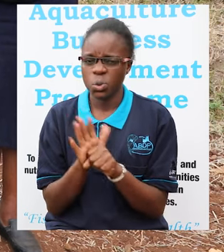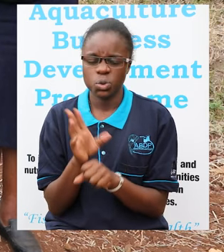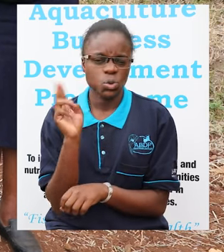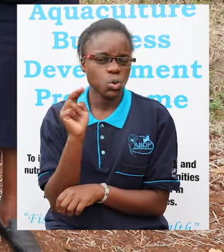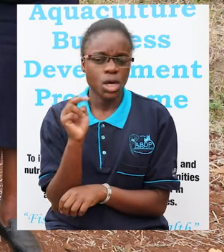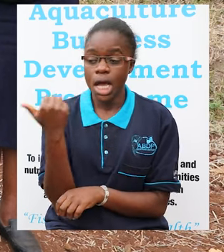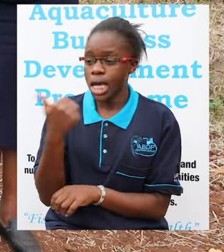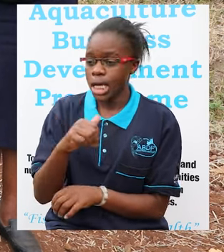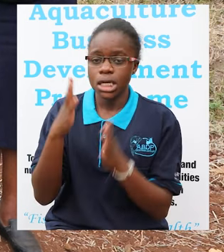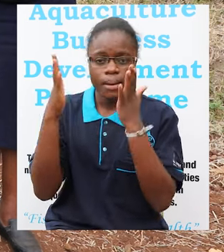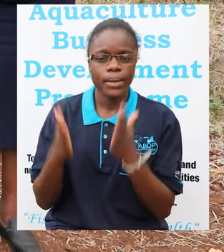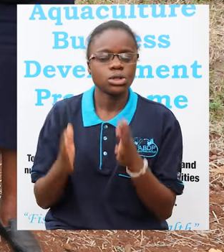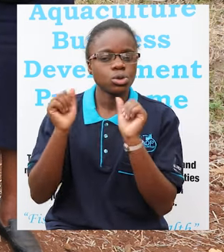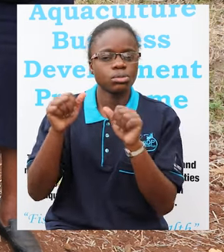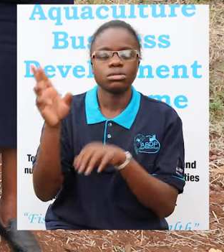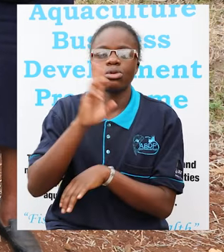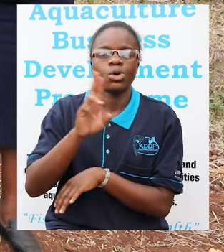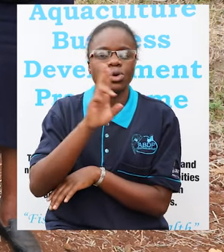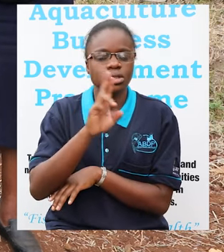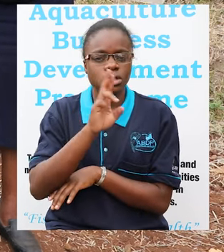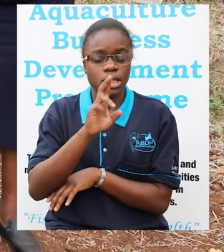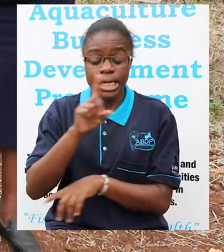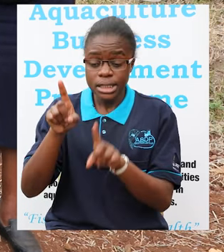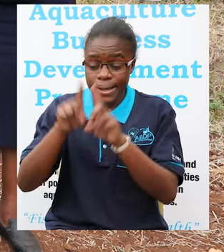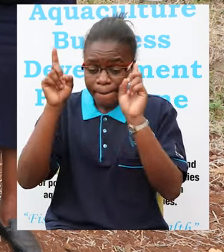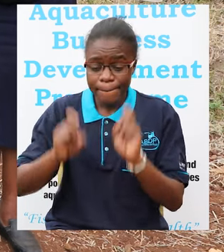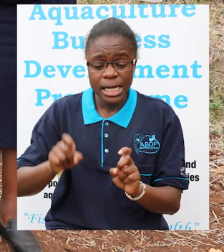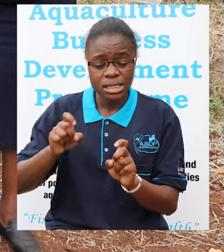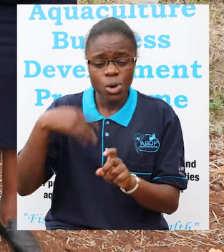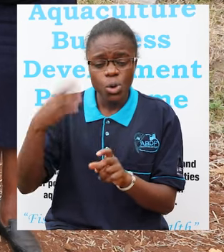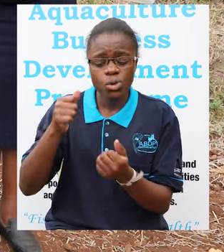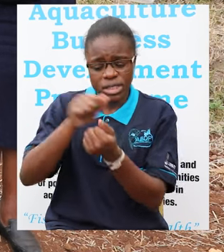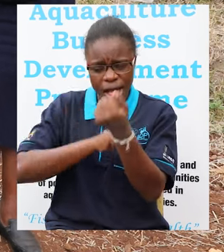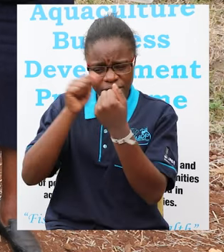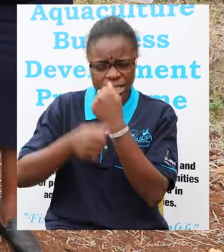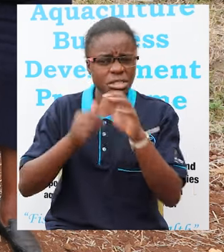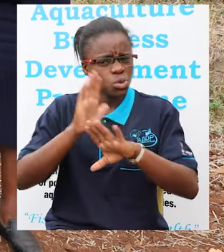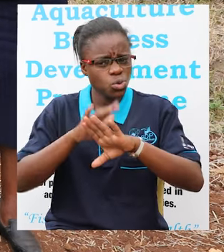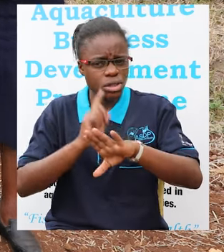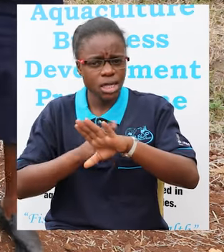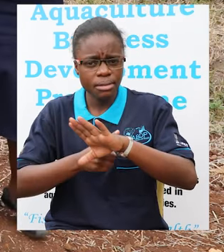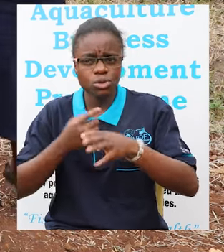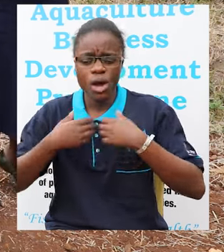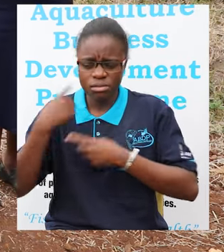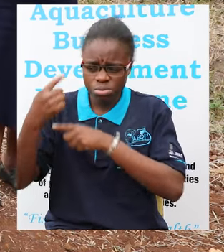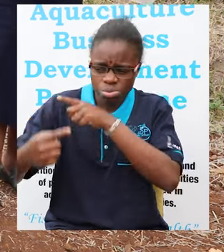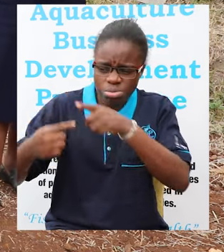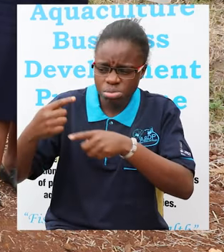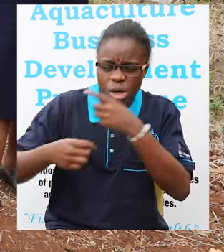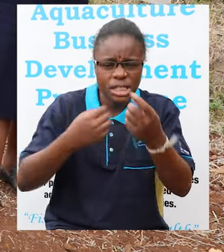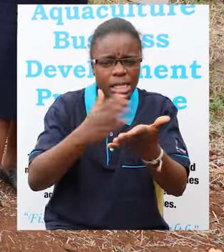anybody can be able to use it. Just remember to harvest your vegetables in good time so that you have a continuous